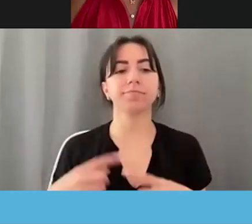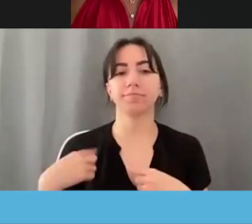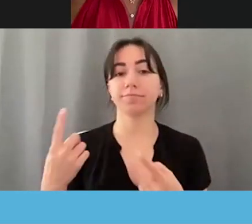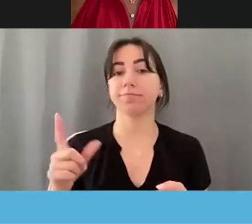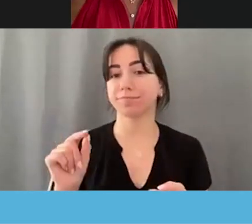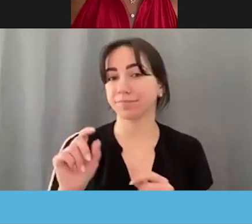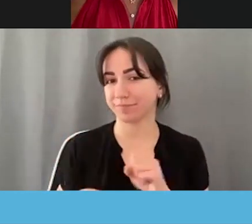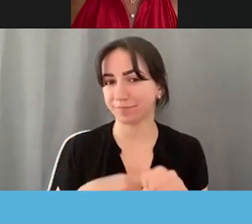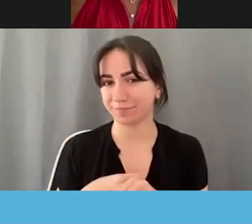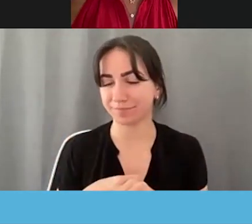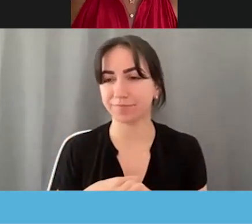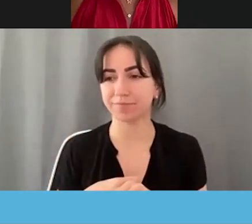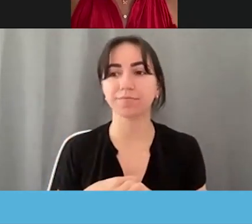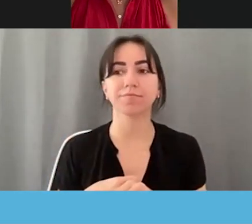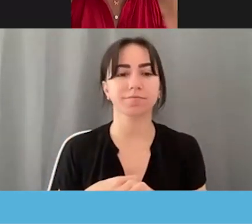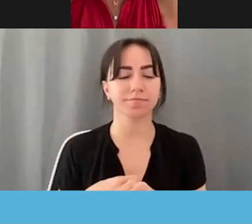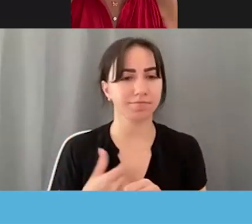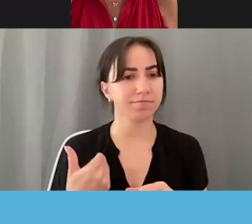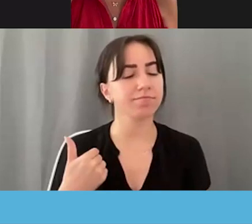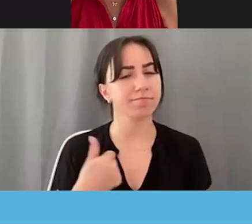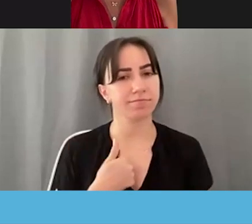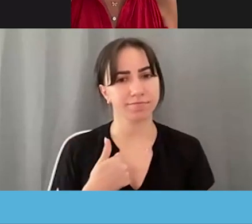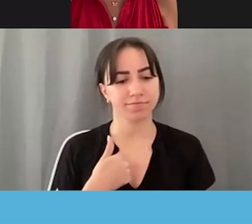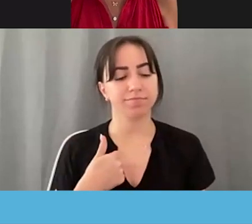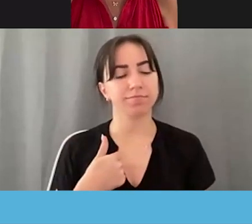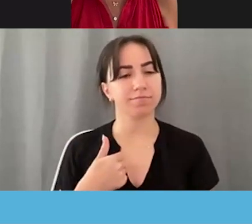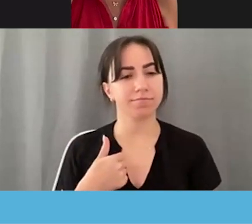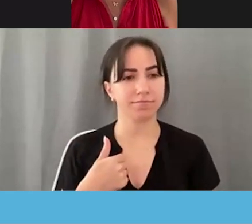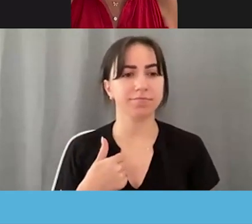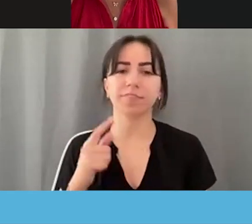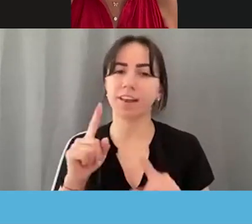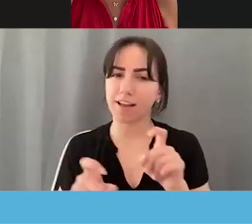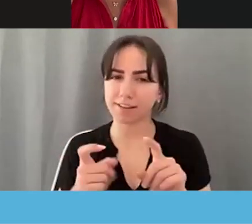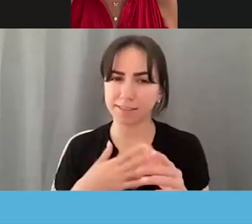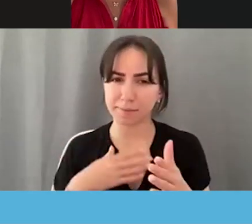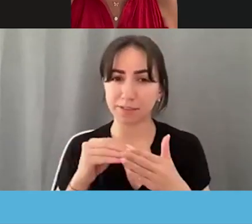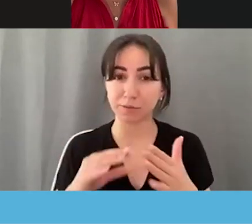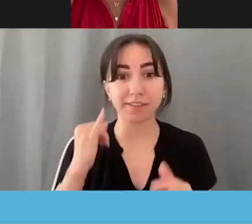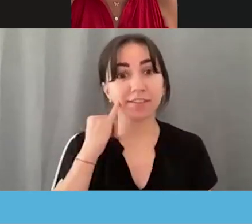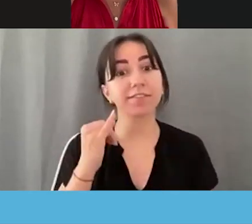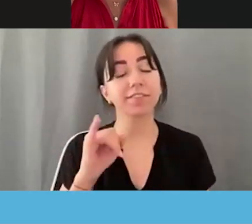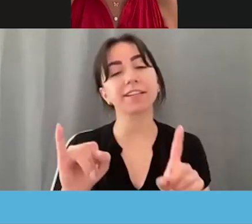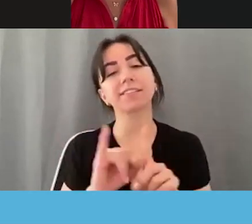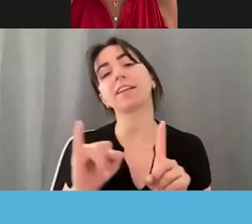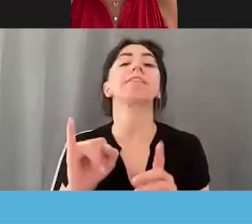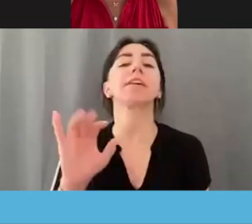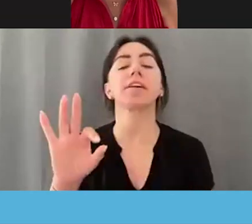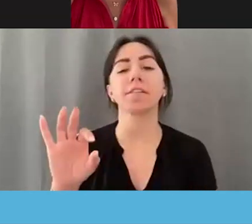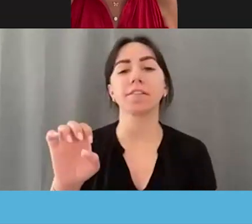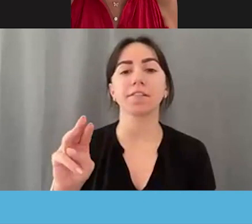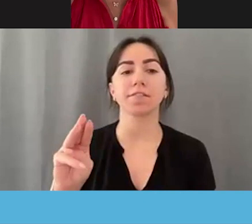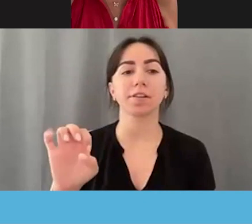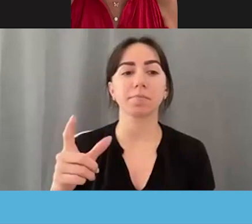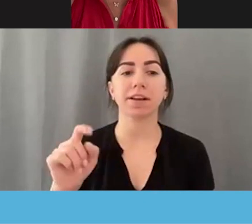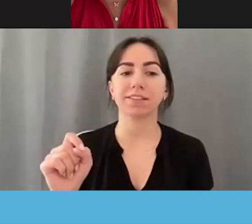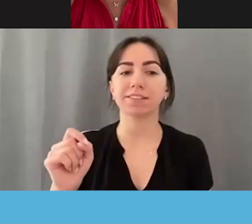20 years, I have periodically asked my students if they identify as feminists. I don't know if that's something that we can do now,